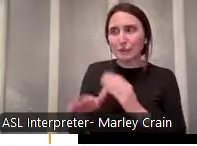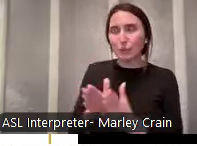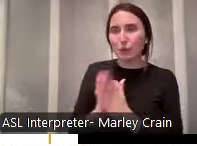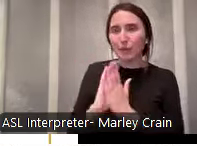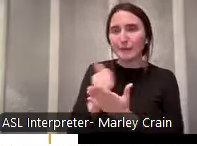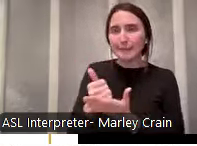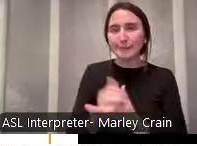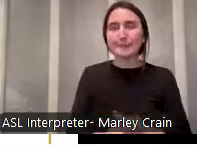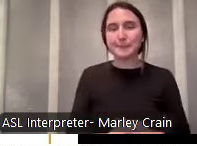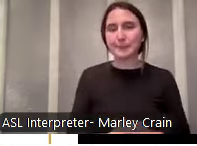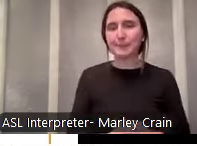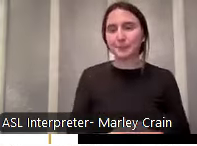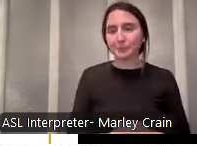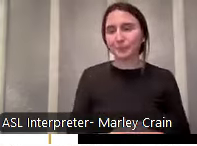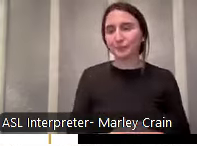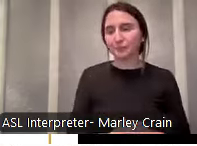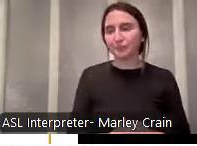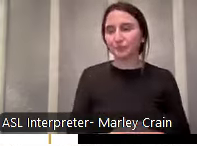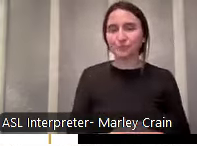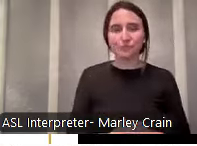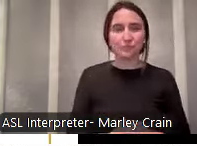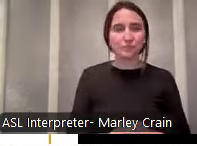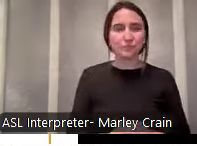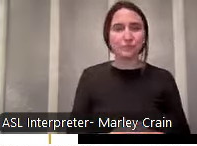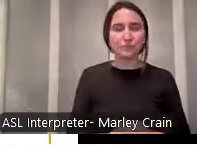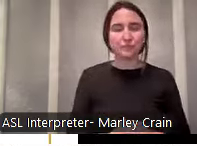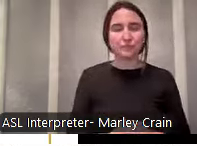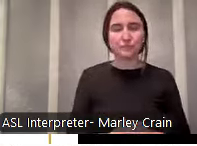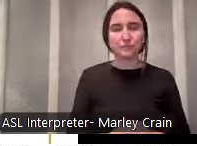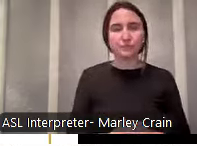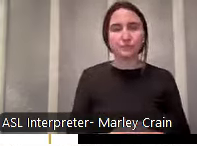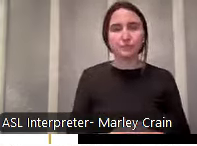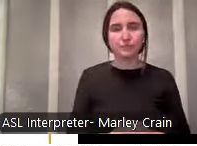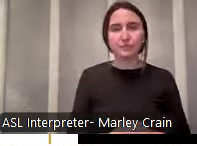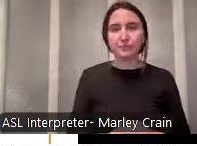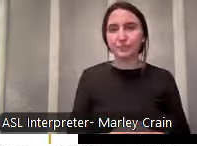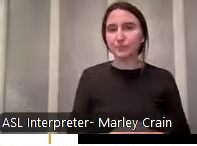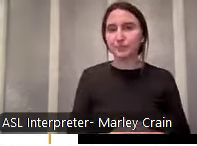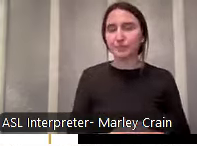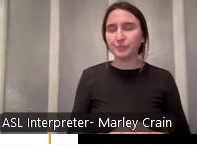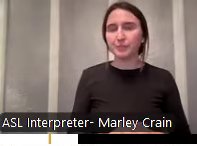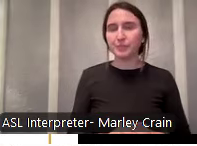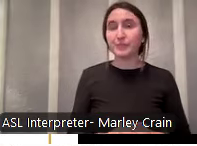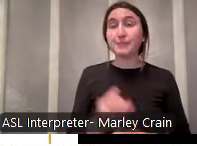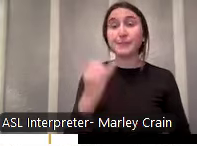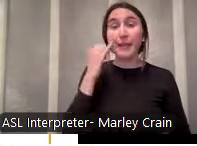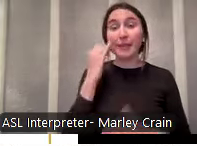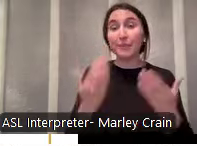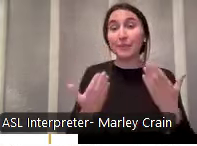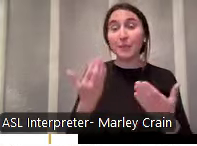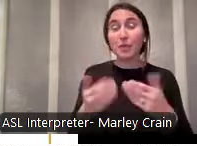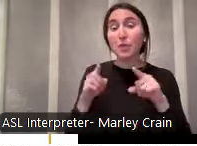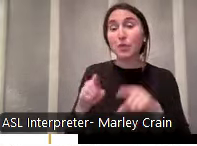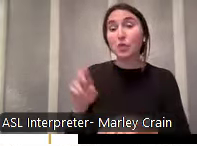and take it from there. Obviously, if you went to Rochester, New York, with your New York